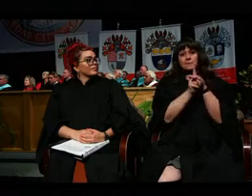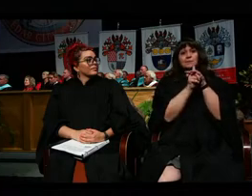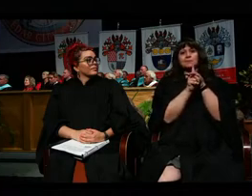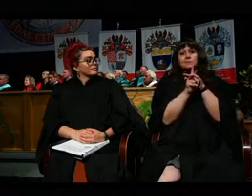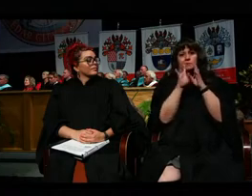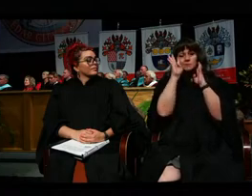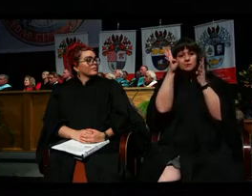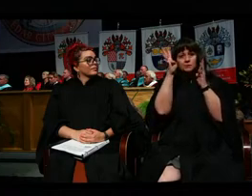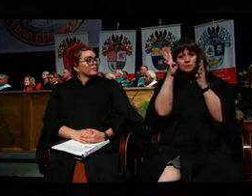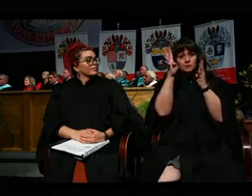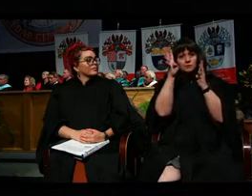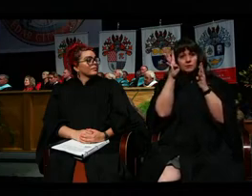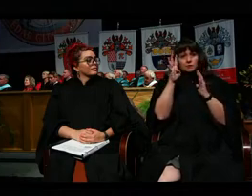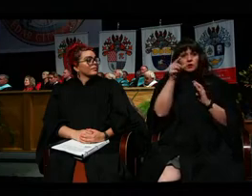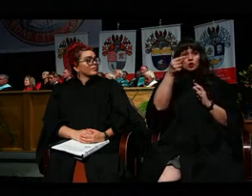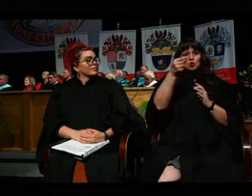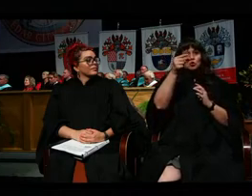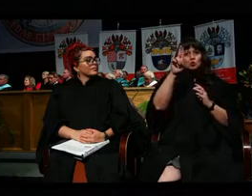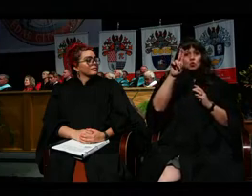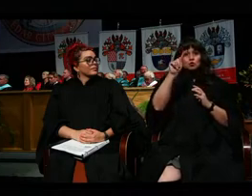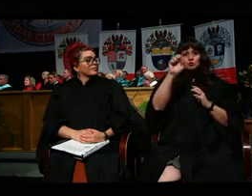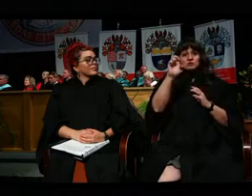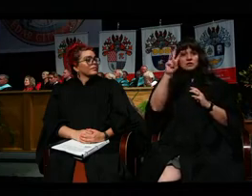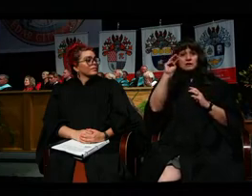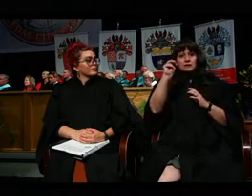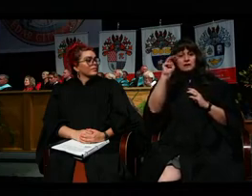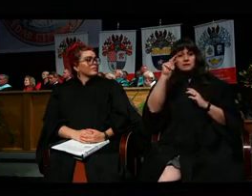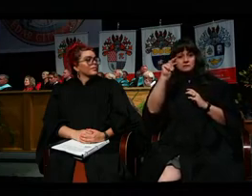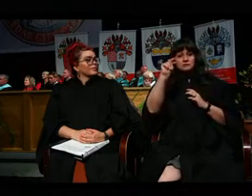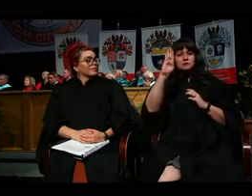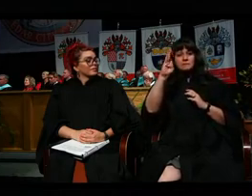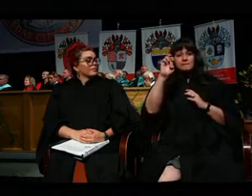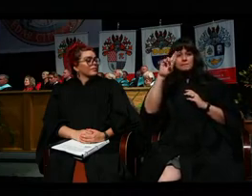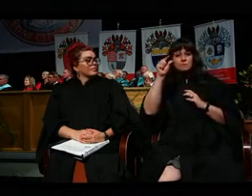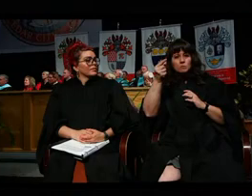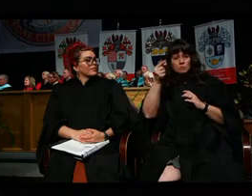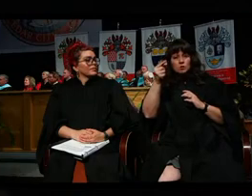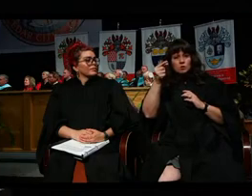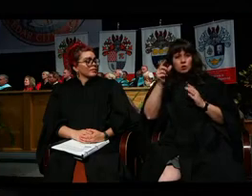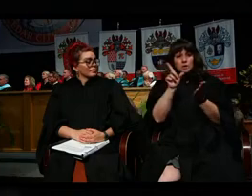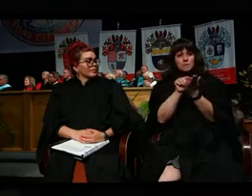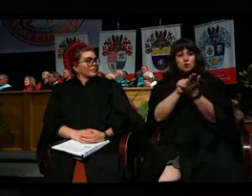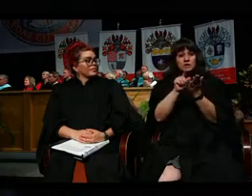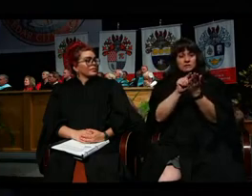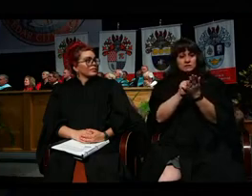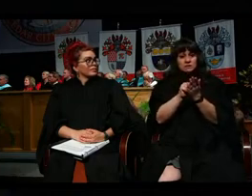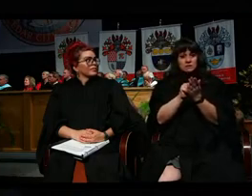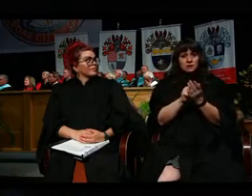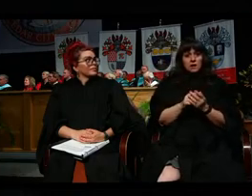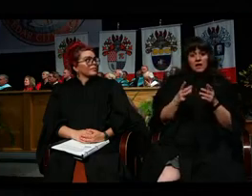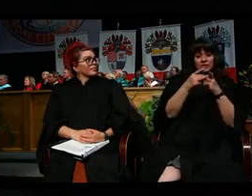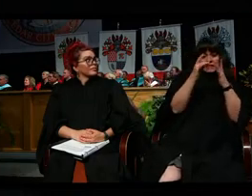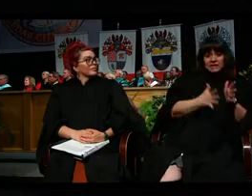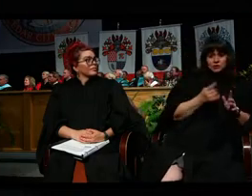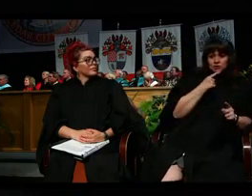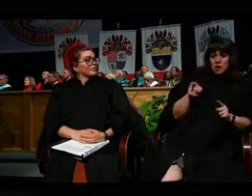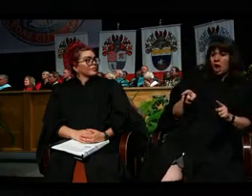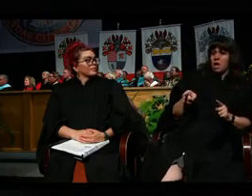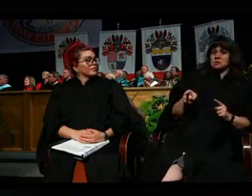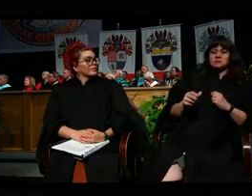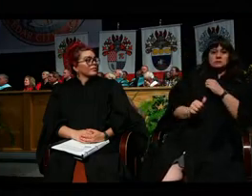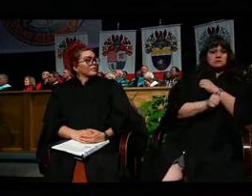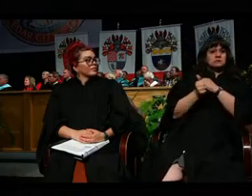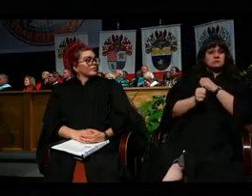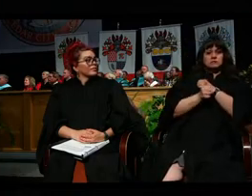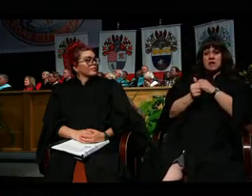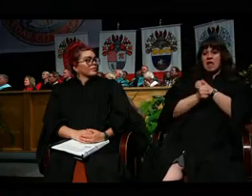The Gutenberg printing press. And the leaders of Islam at that time said, this is a danger